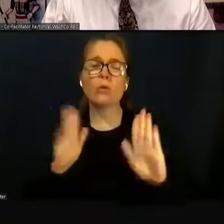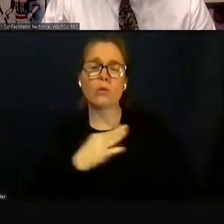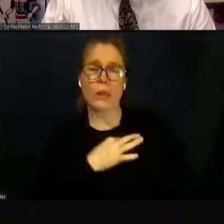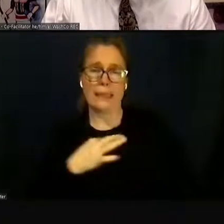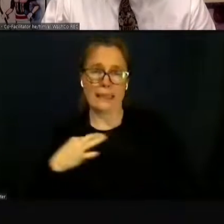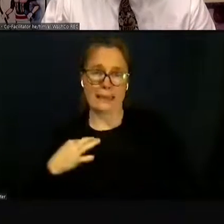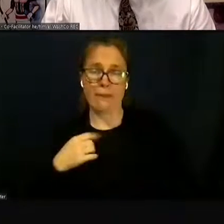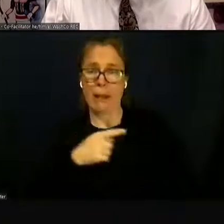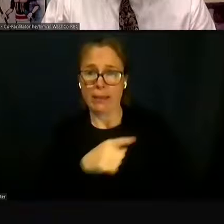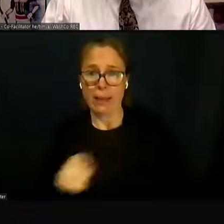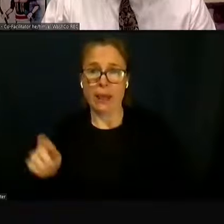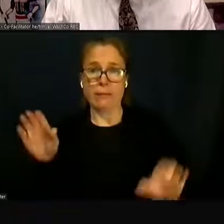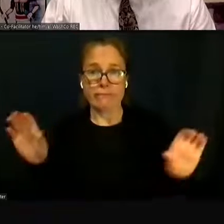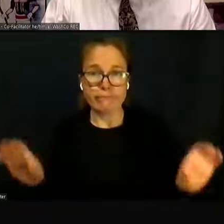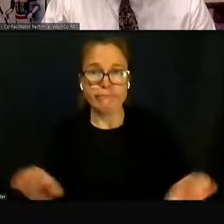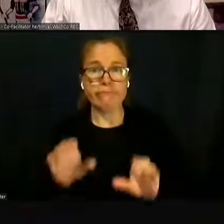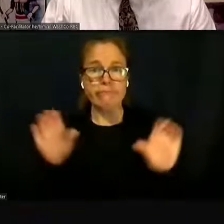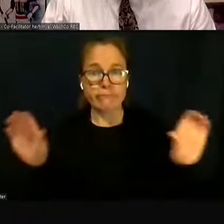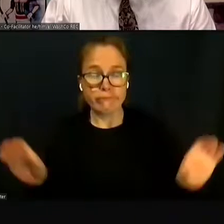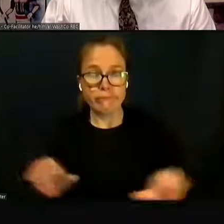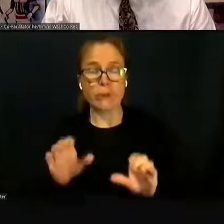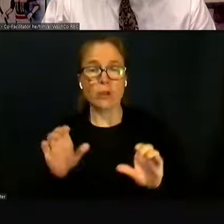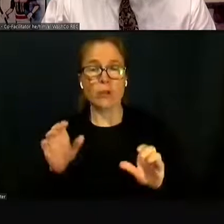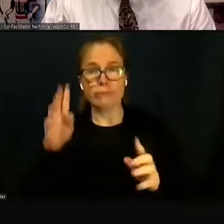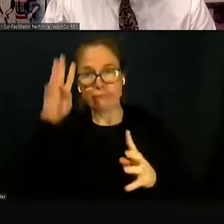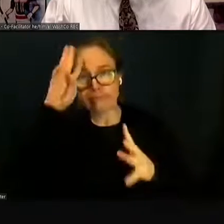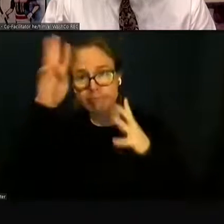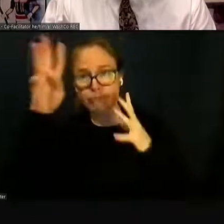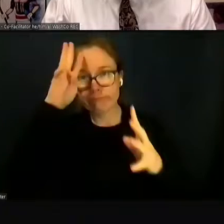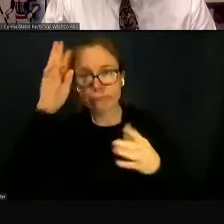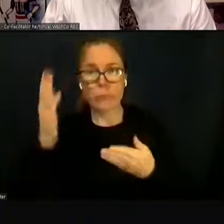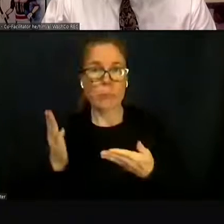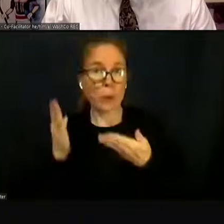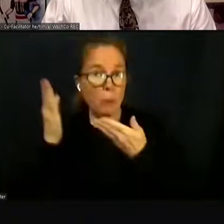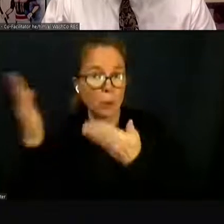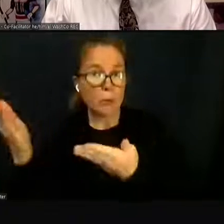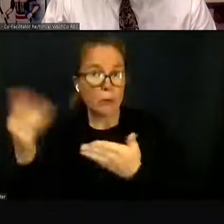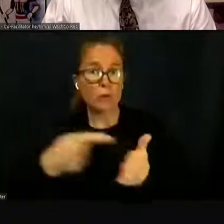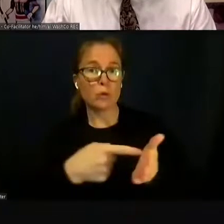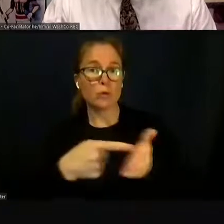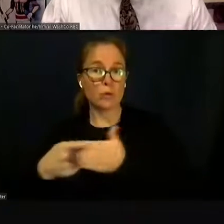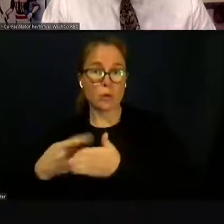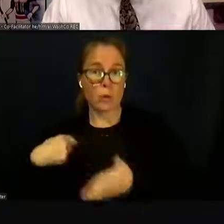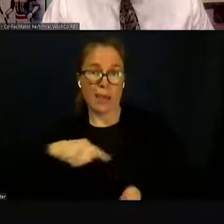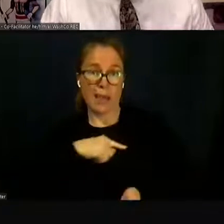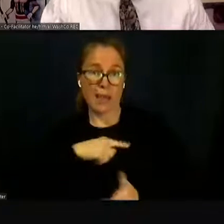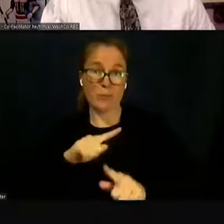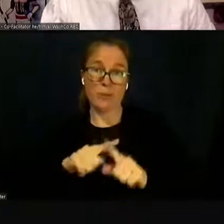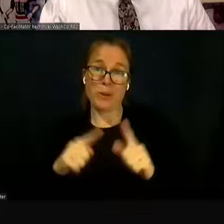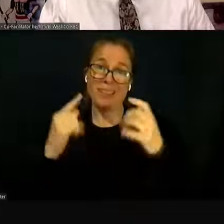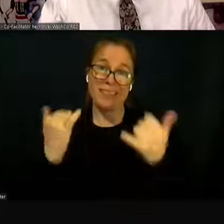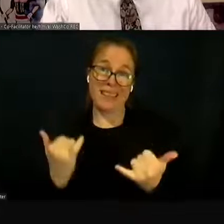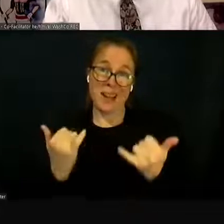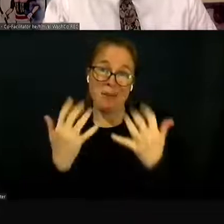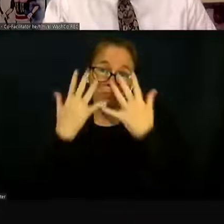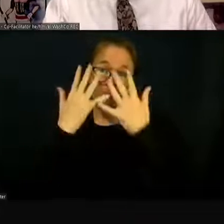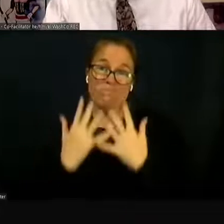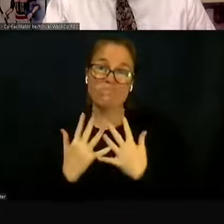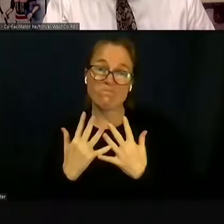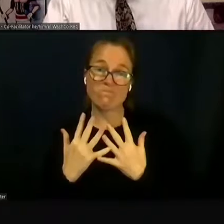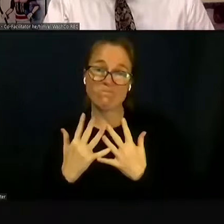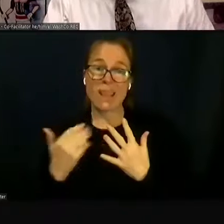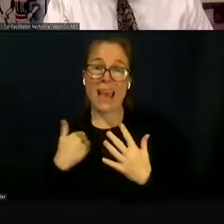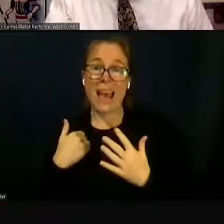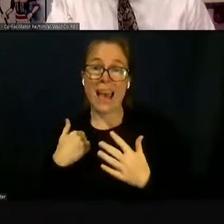have been working on proposals and bringing those forward. Now, unfortunately, we're dealing with a